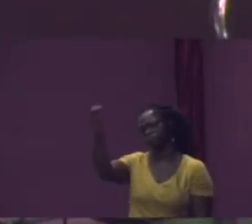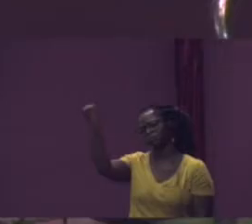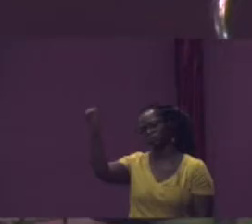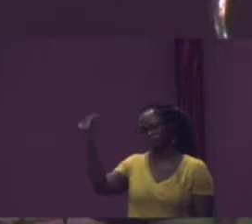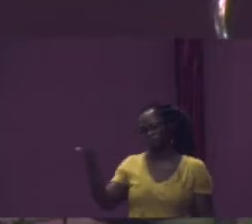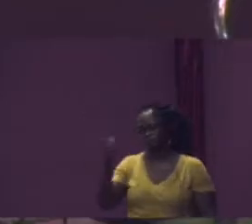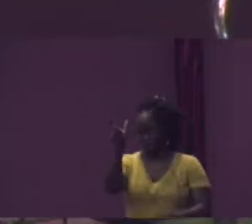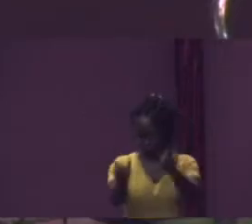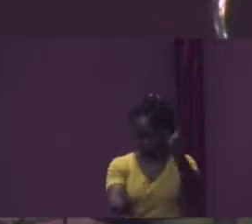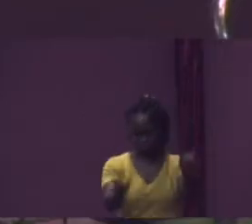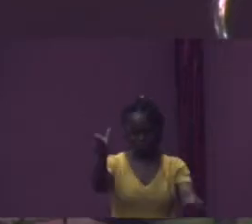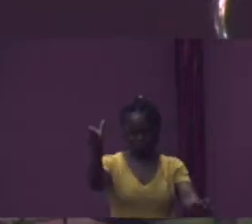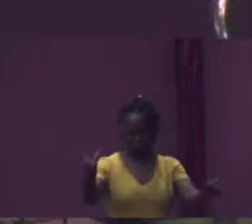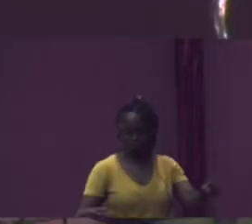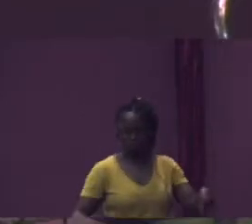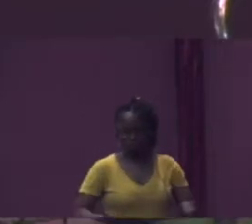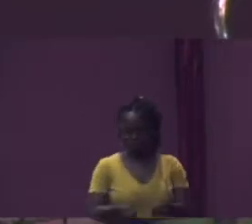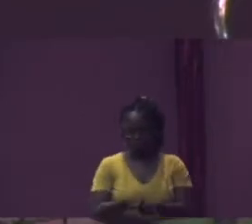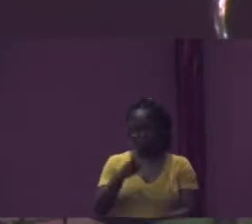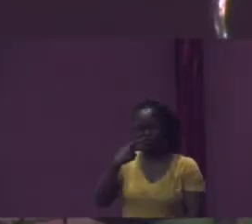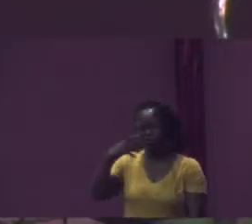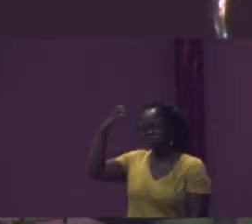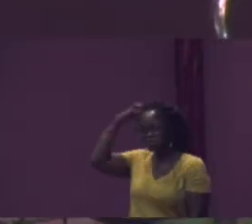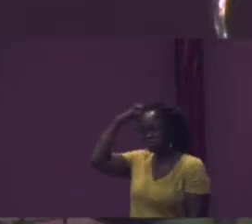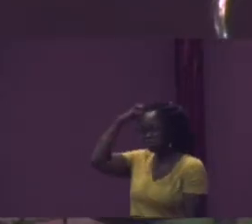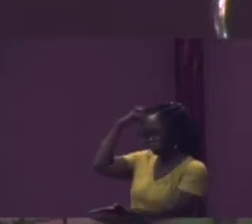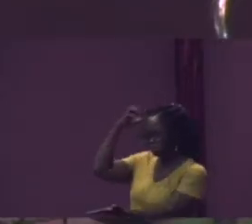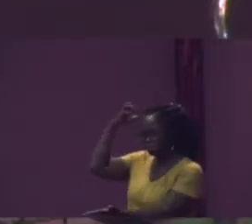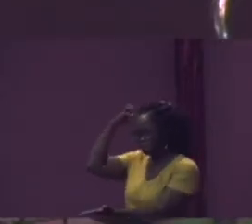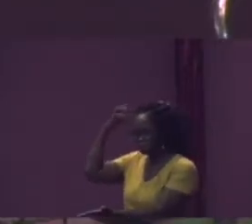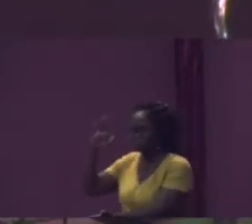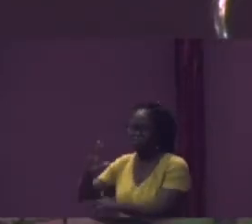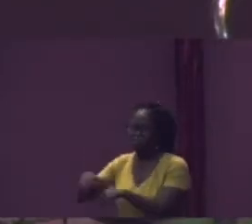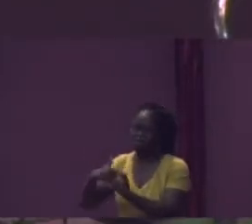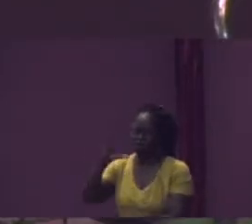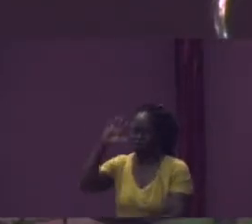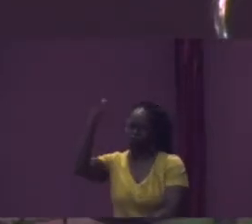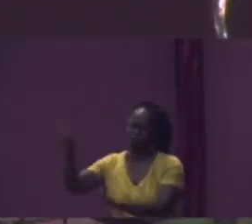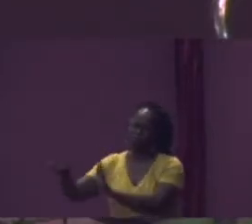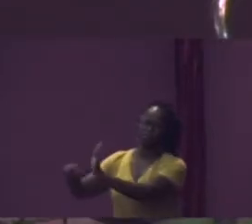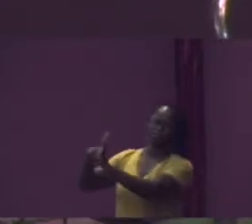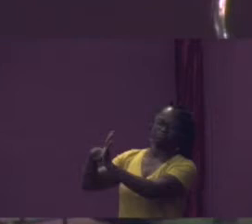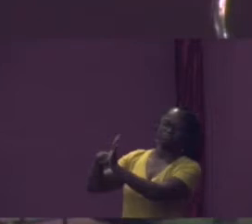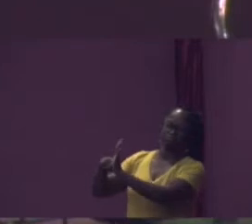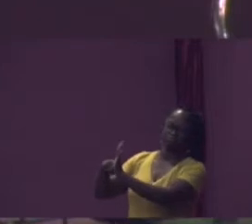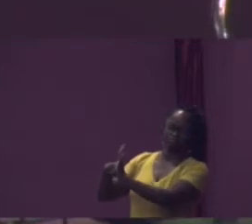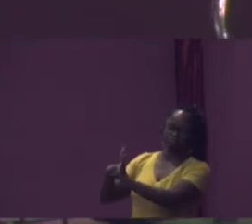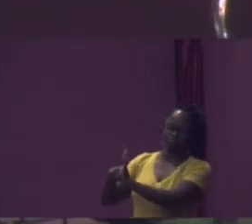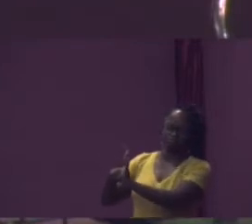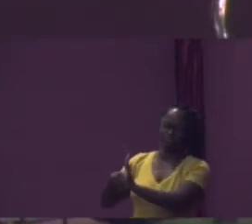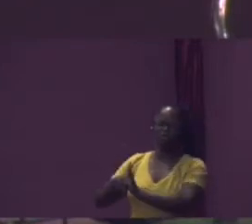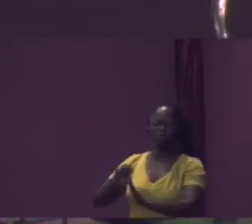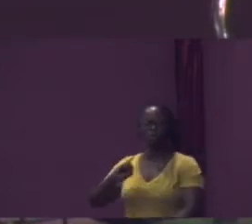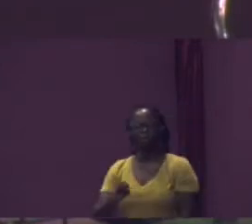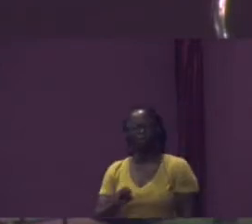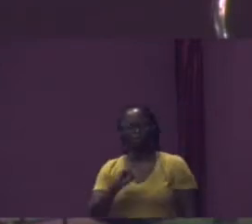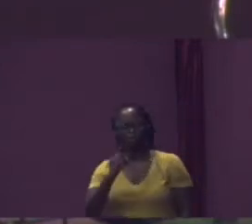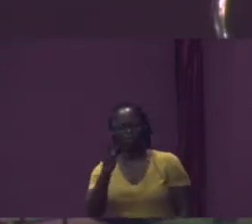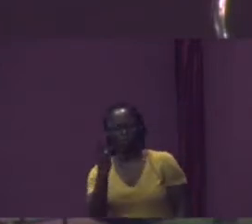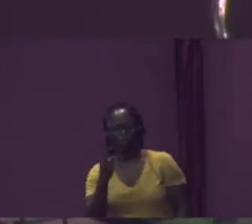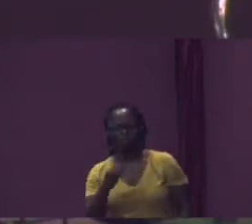obstetrics for deficient outcomes, thereby leading obstetrics in a litigation-based direction. Fewer babies were